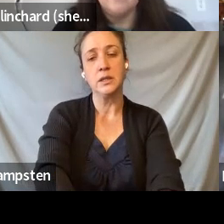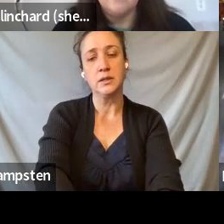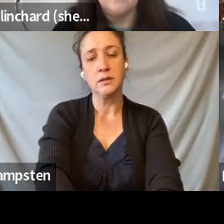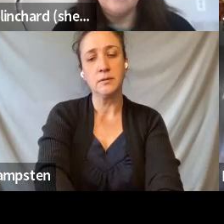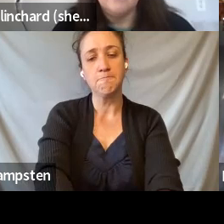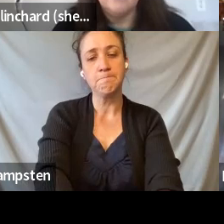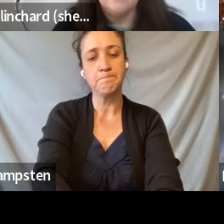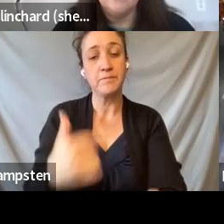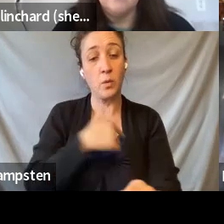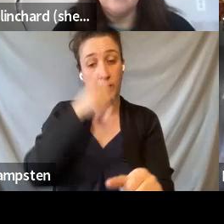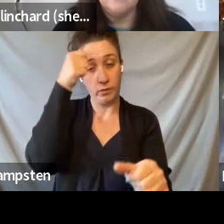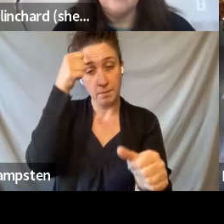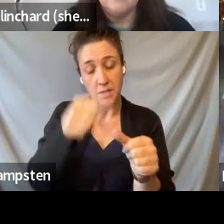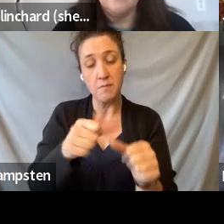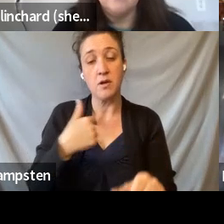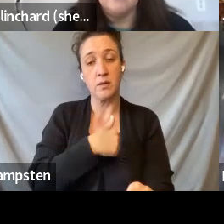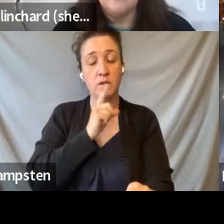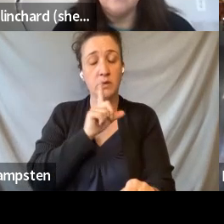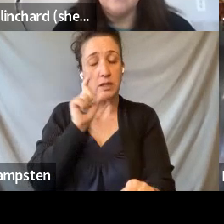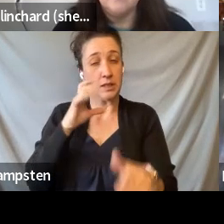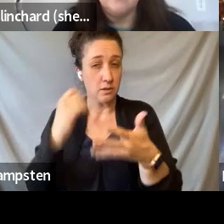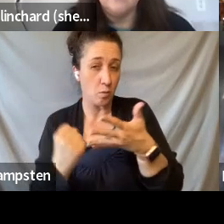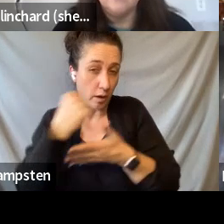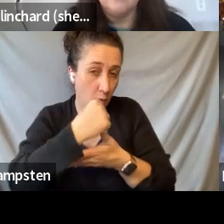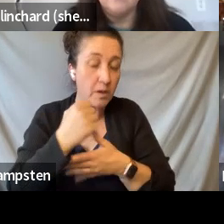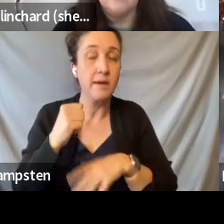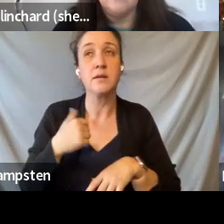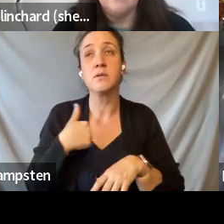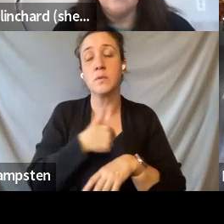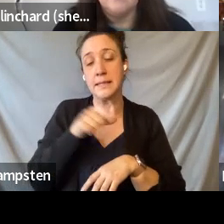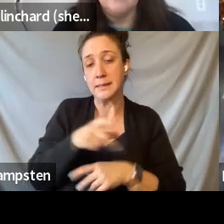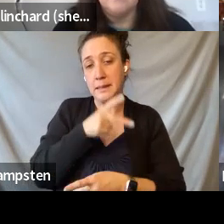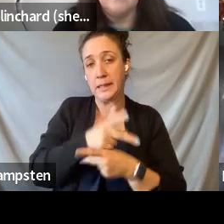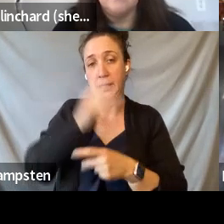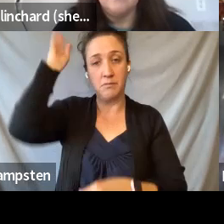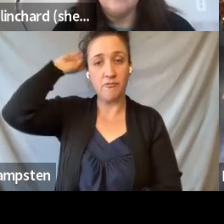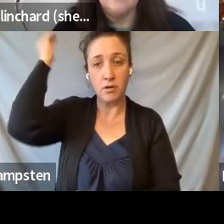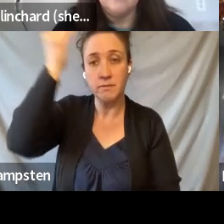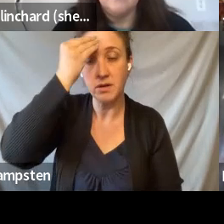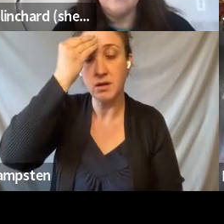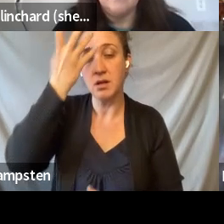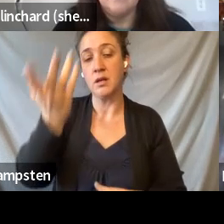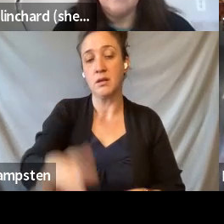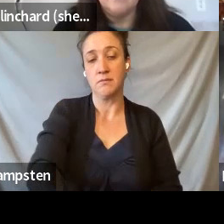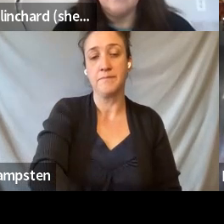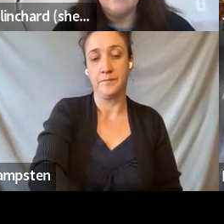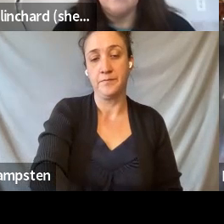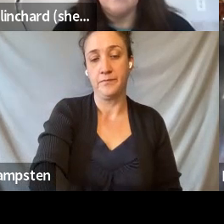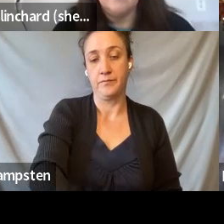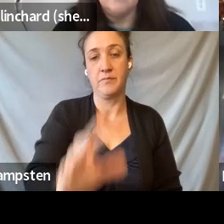remember, and in that we really need to prioritize, and that we need to keep front of mind? I think you've